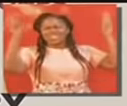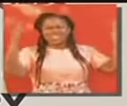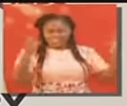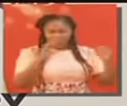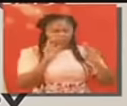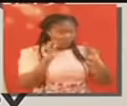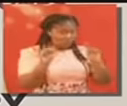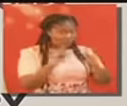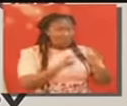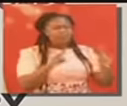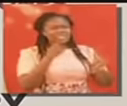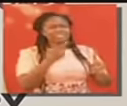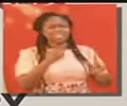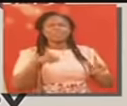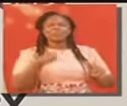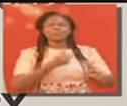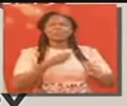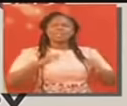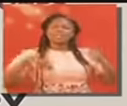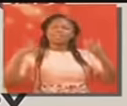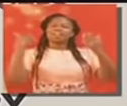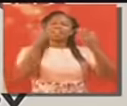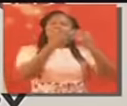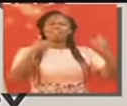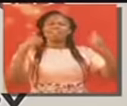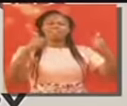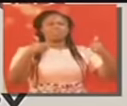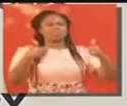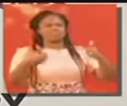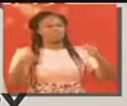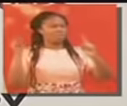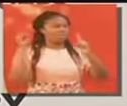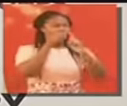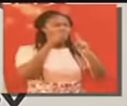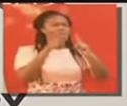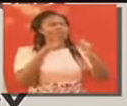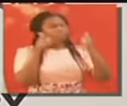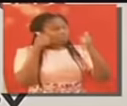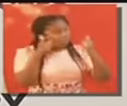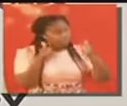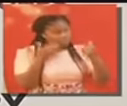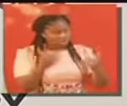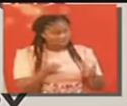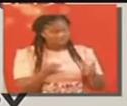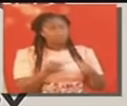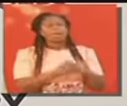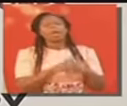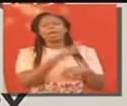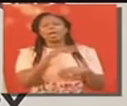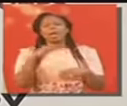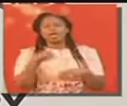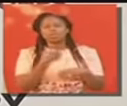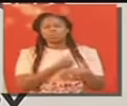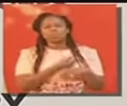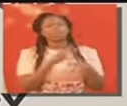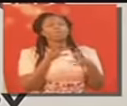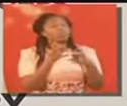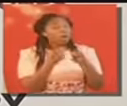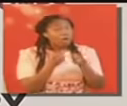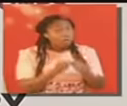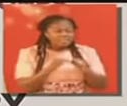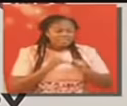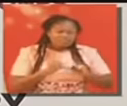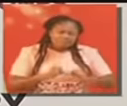have achieved this downturn in numbers, which we hope will develop into a permanent trend,